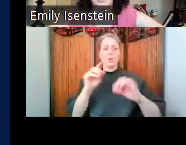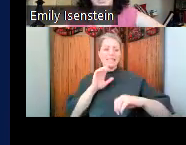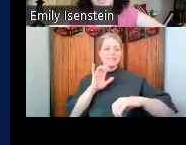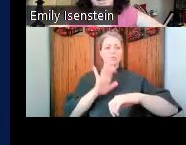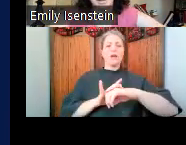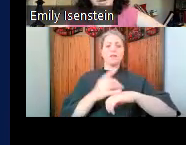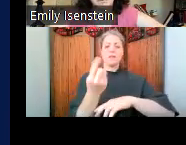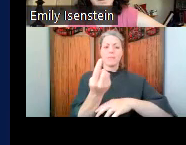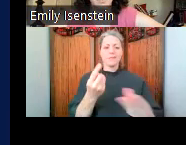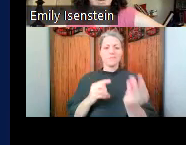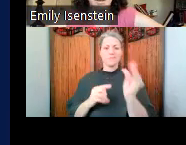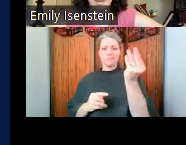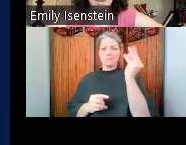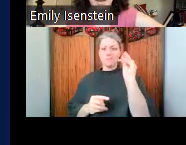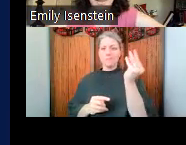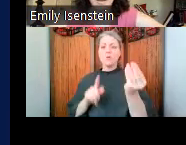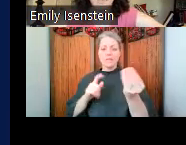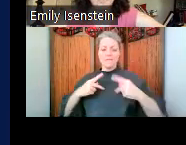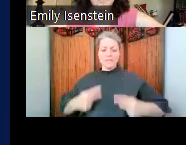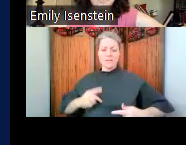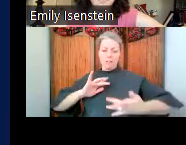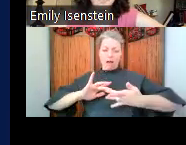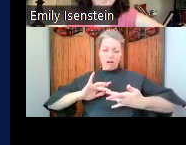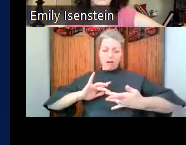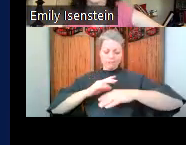not actually any physical contact happening.